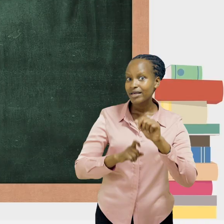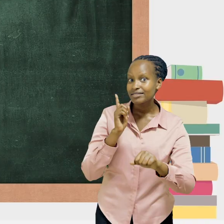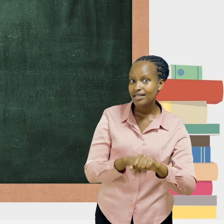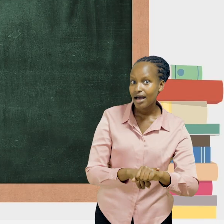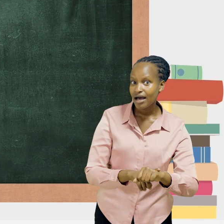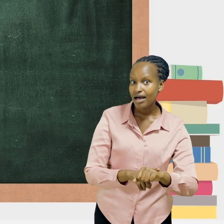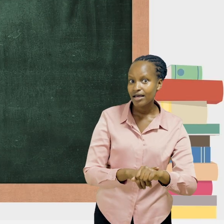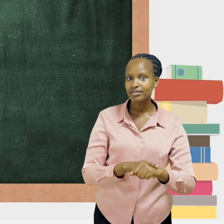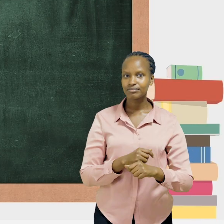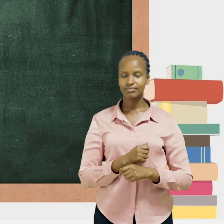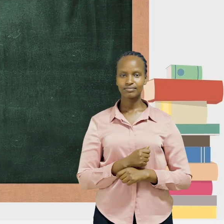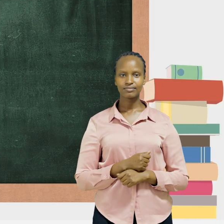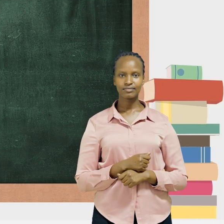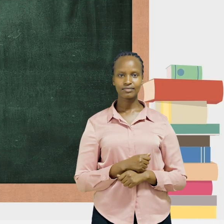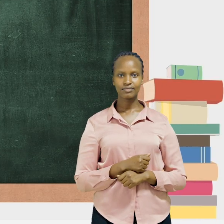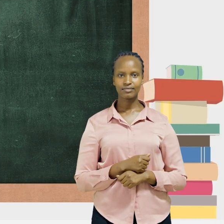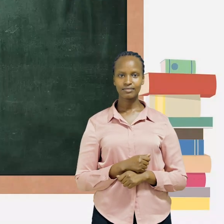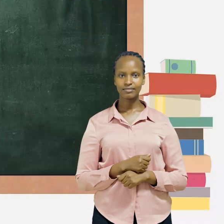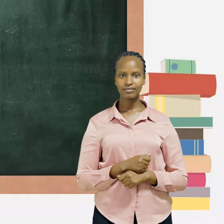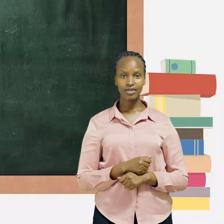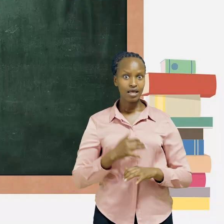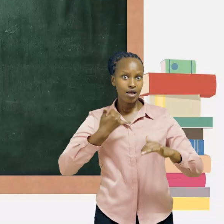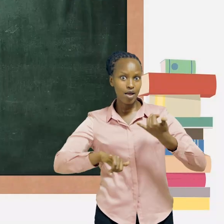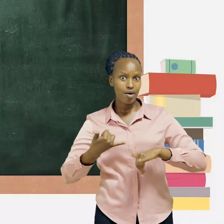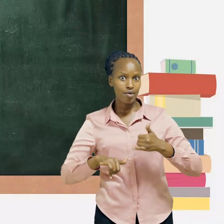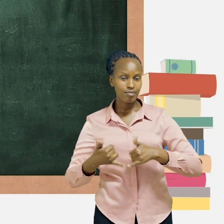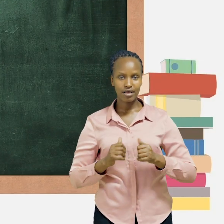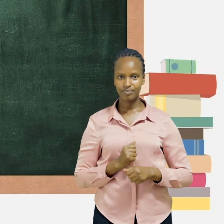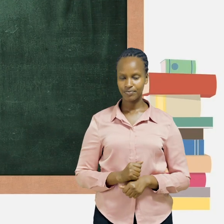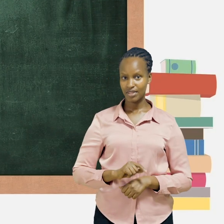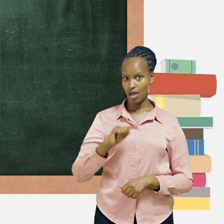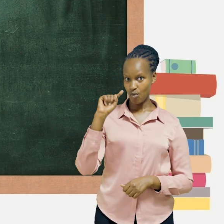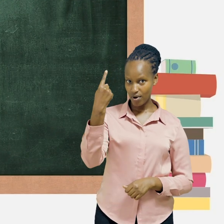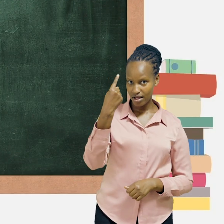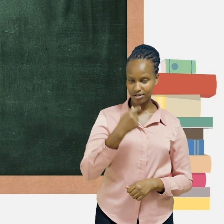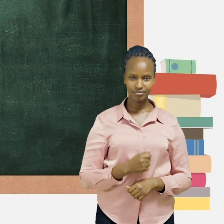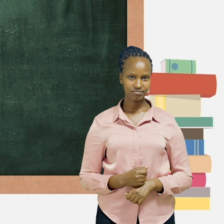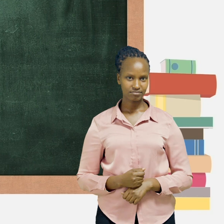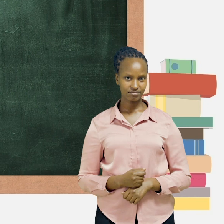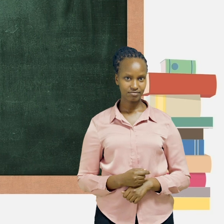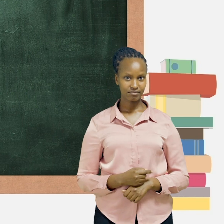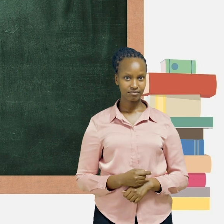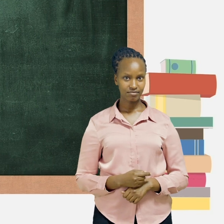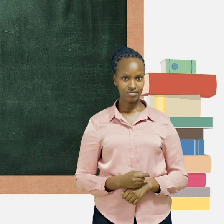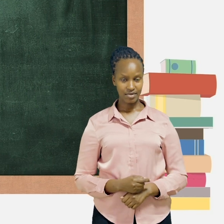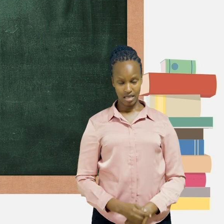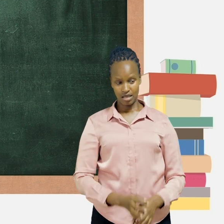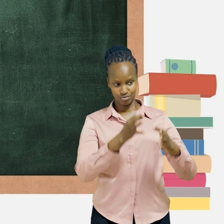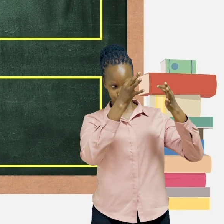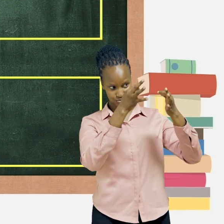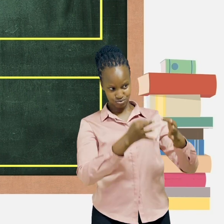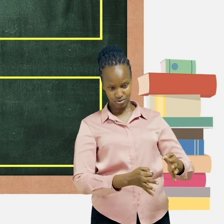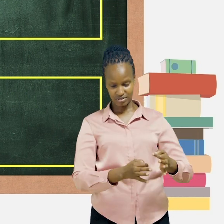Quiz time! Yes! Let's play again. Round 1.